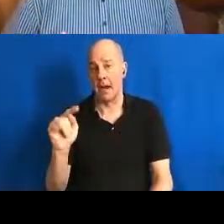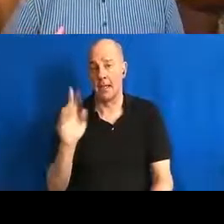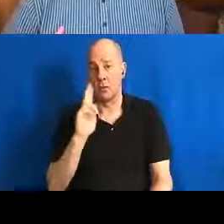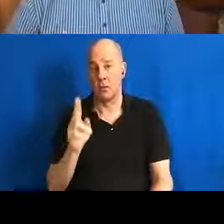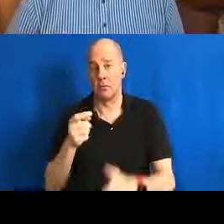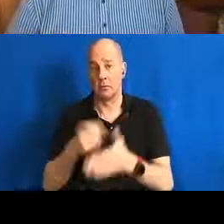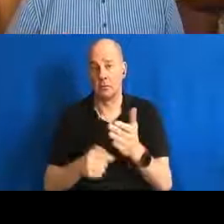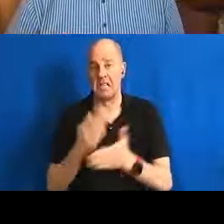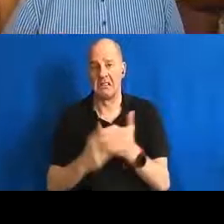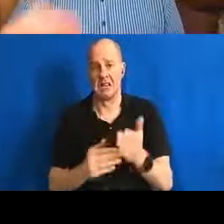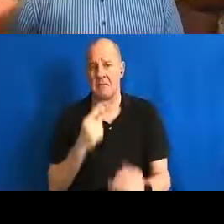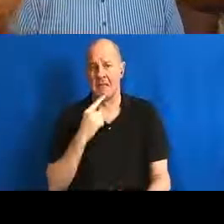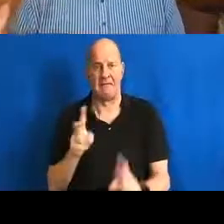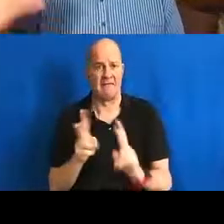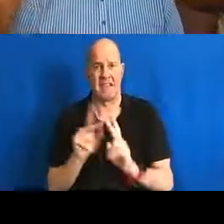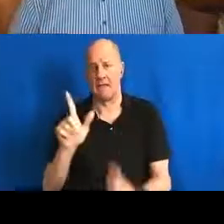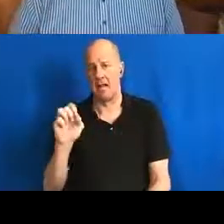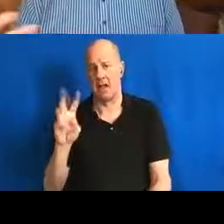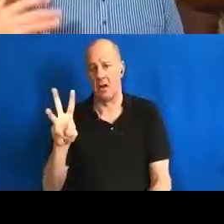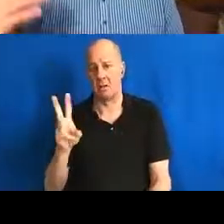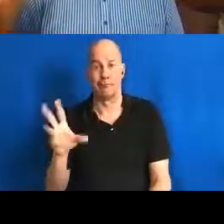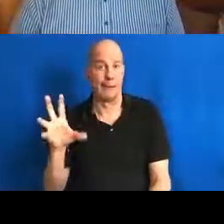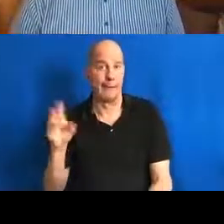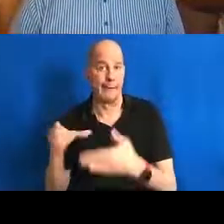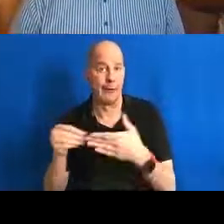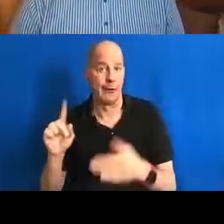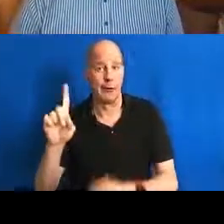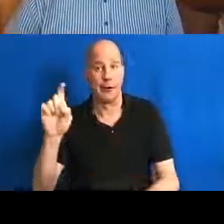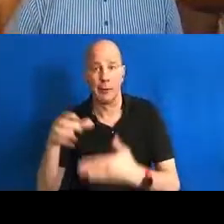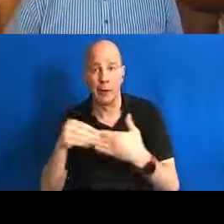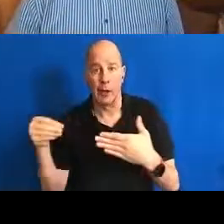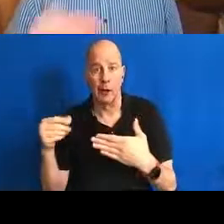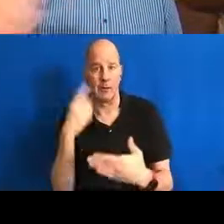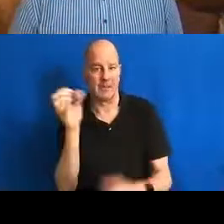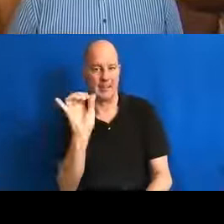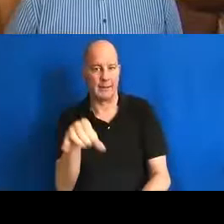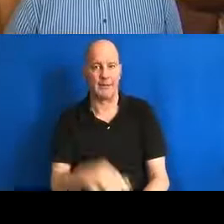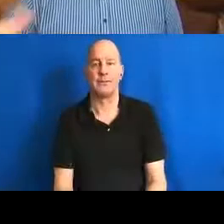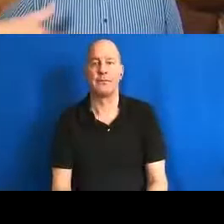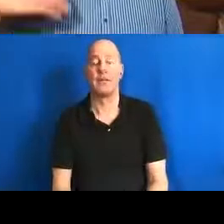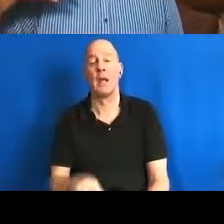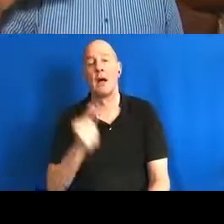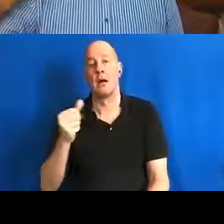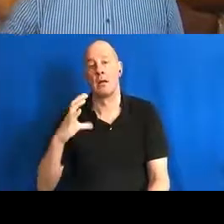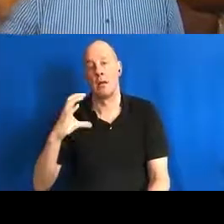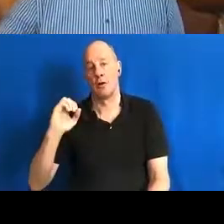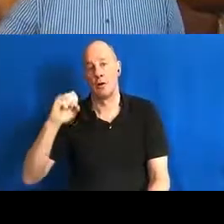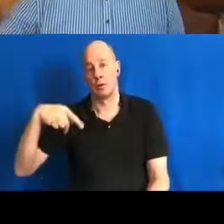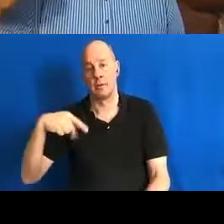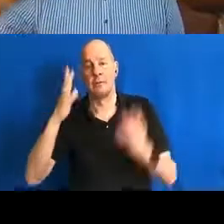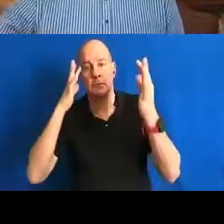very low. It could be $50 or $100 or something like this. But other cooperatives decide that we want a really